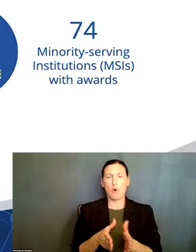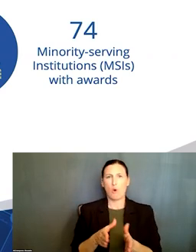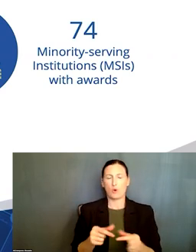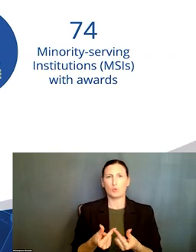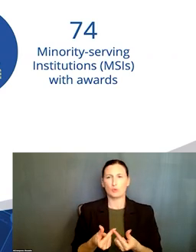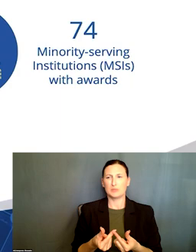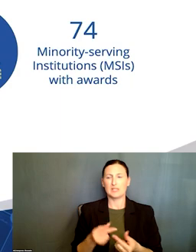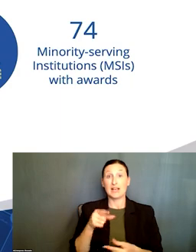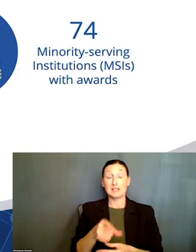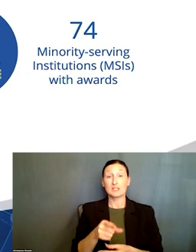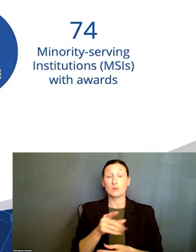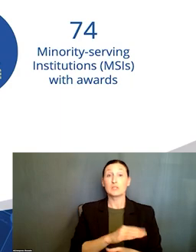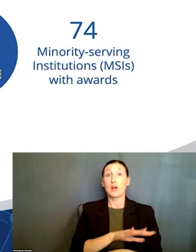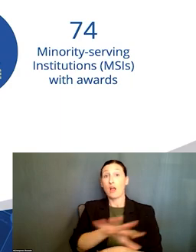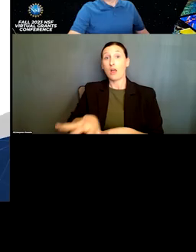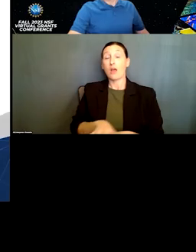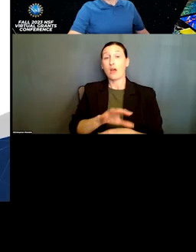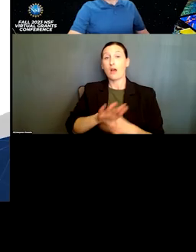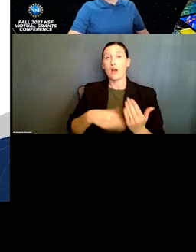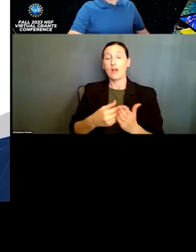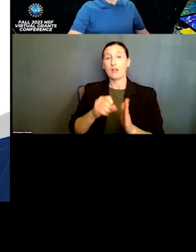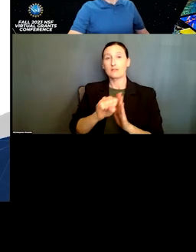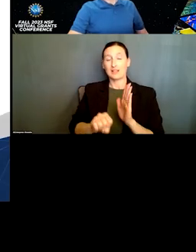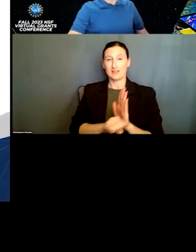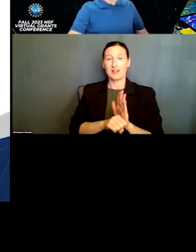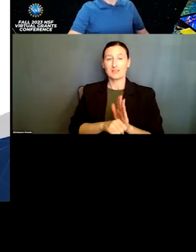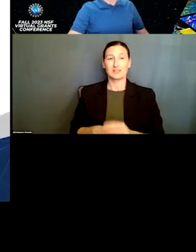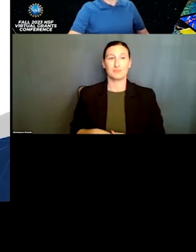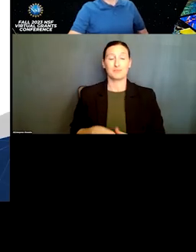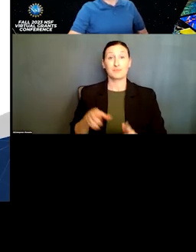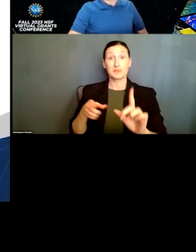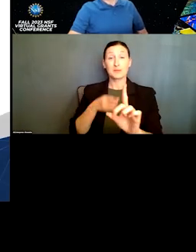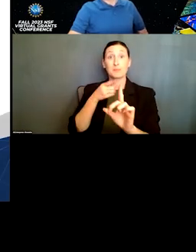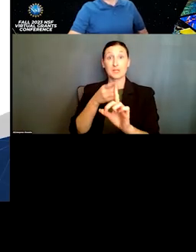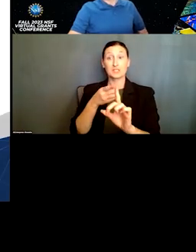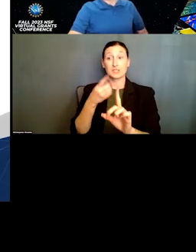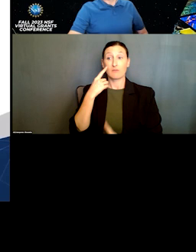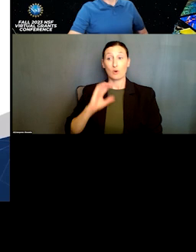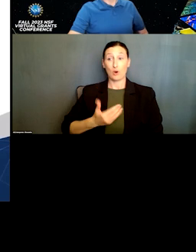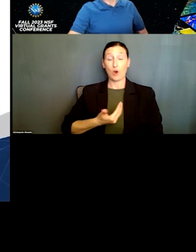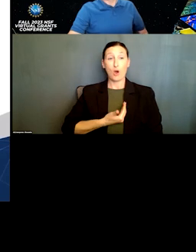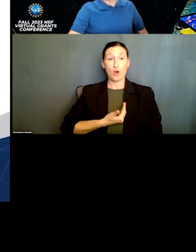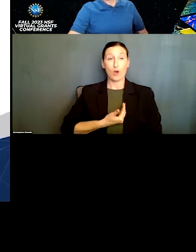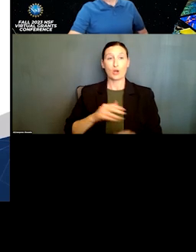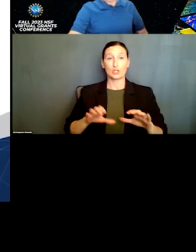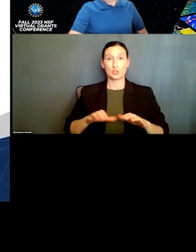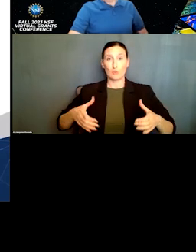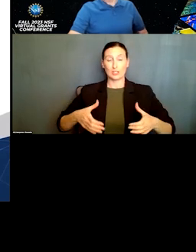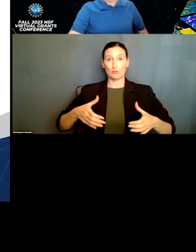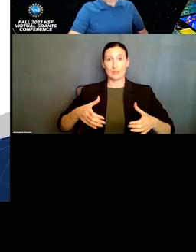states and two territories. The mission of our directorate is to uphold